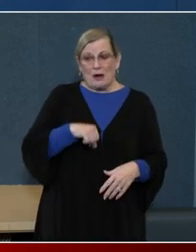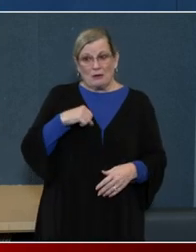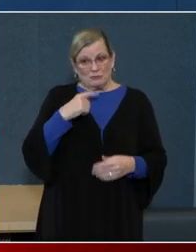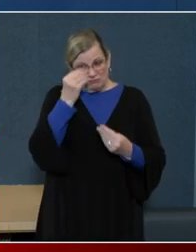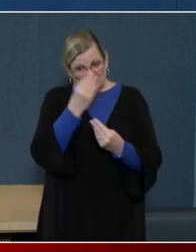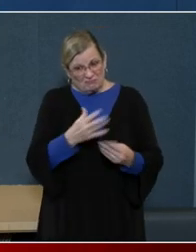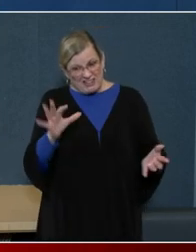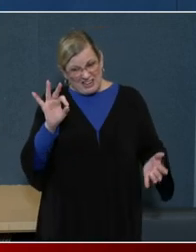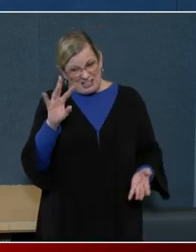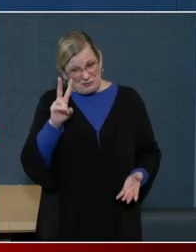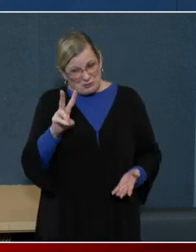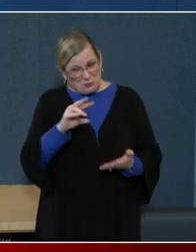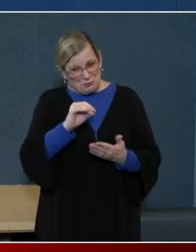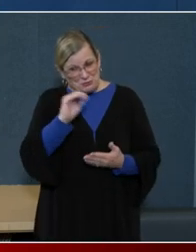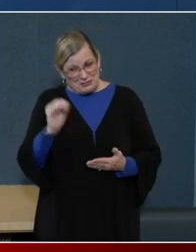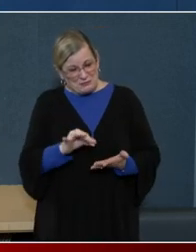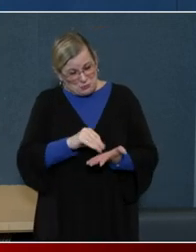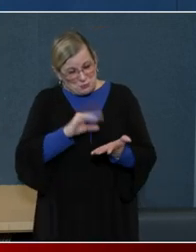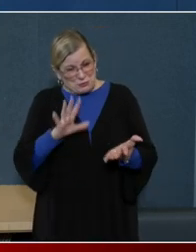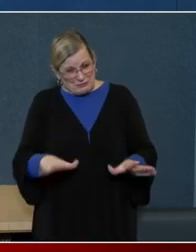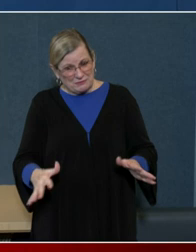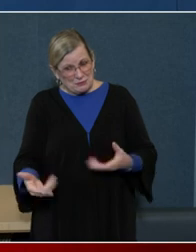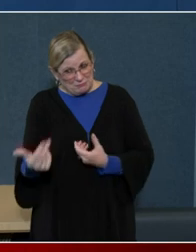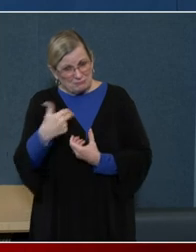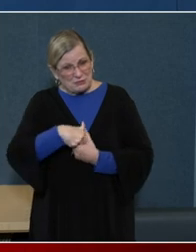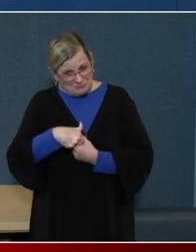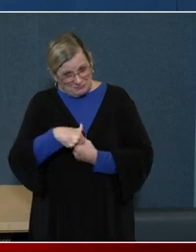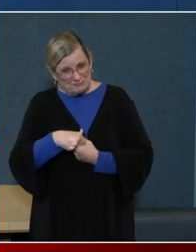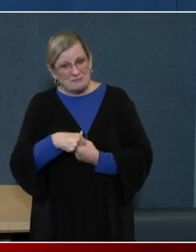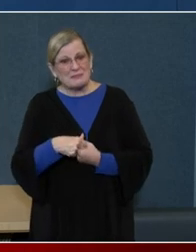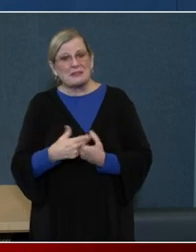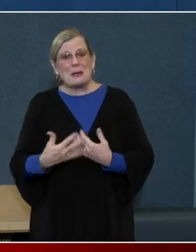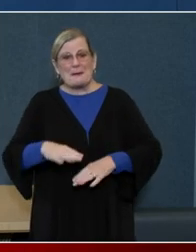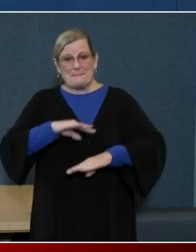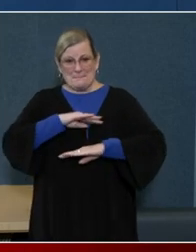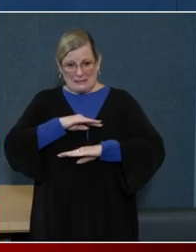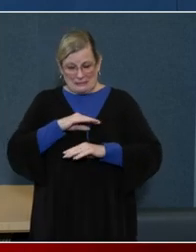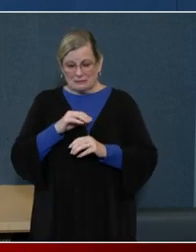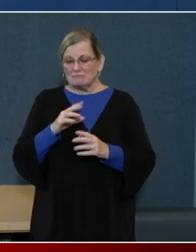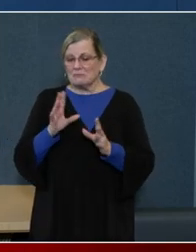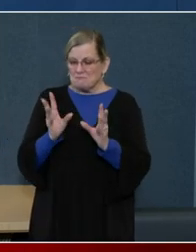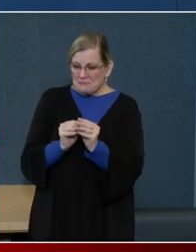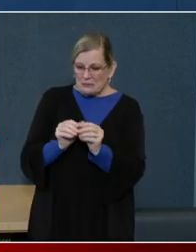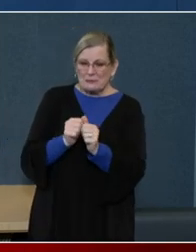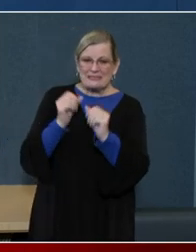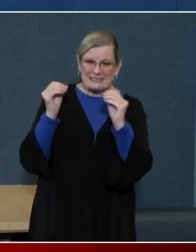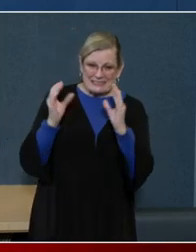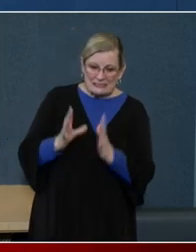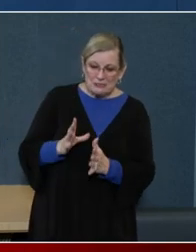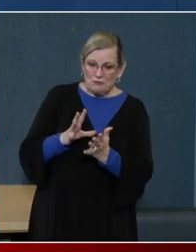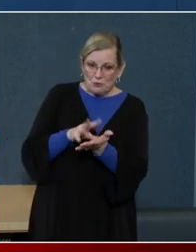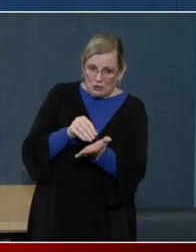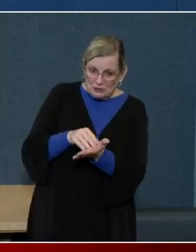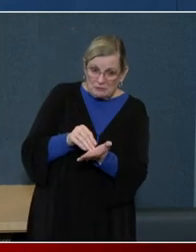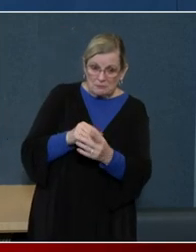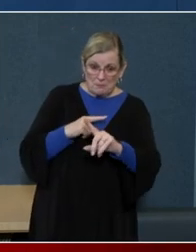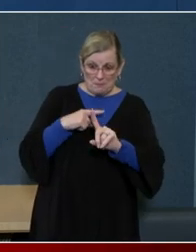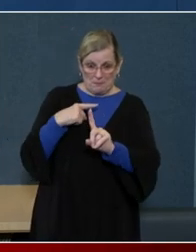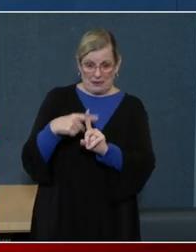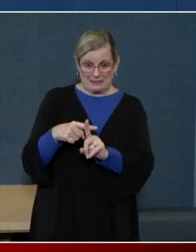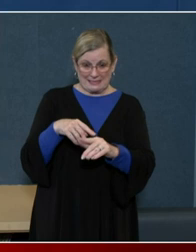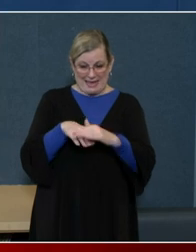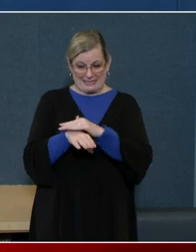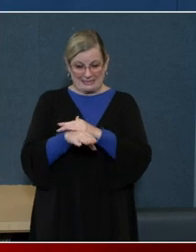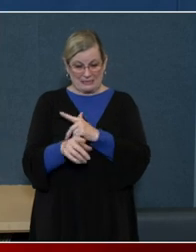in online to meet with teachers, participate in live learning, and also to access our learning materials. We continue